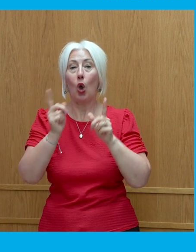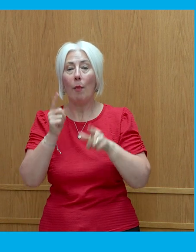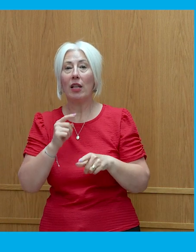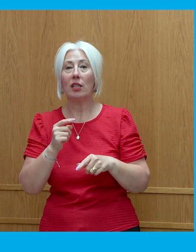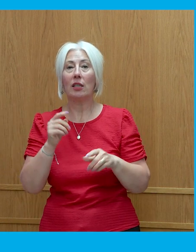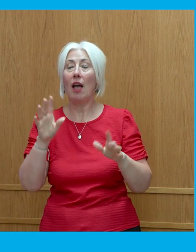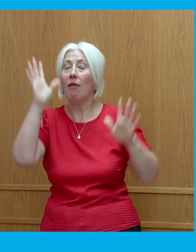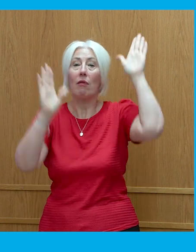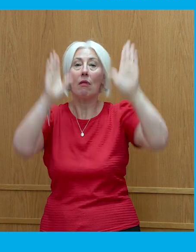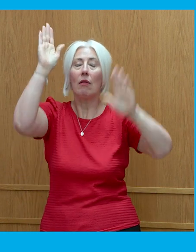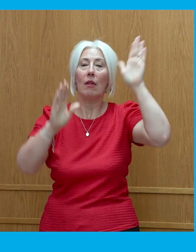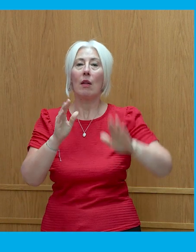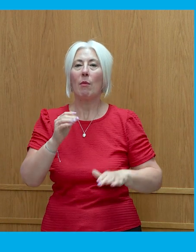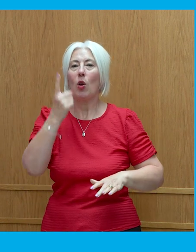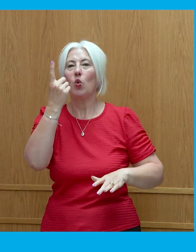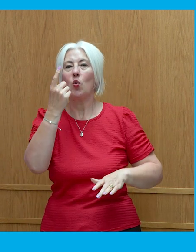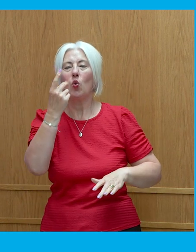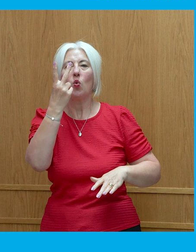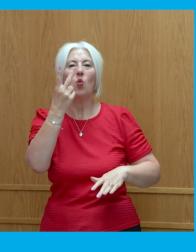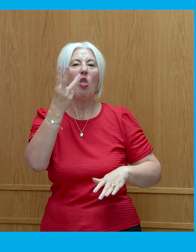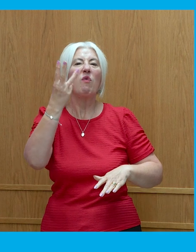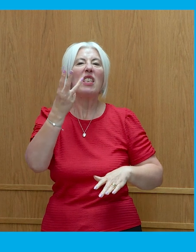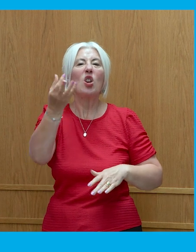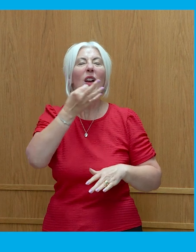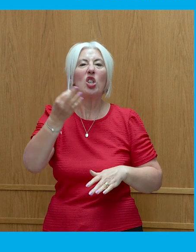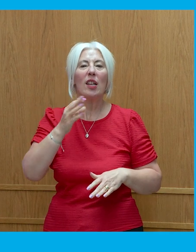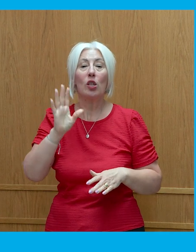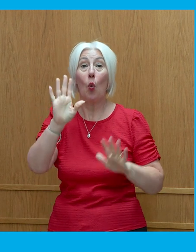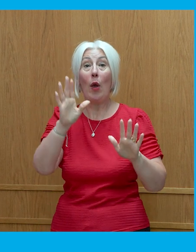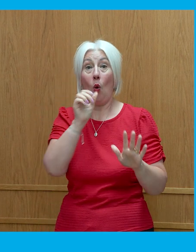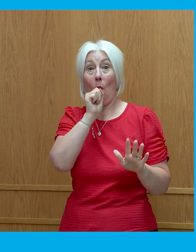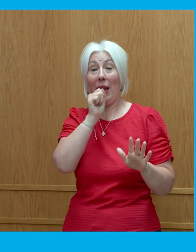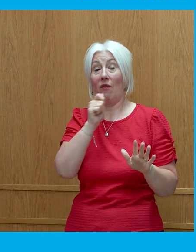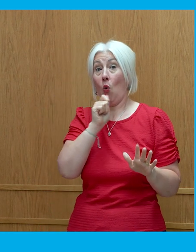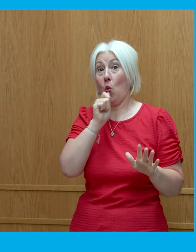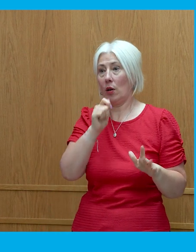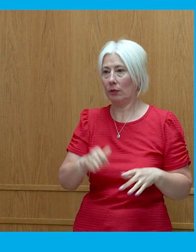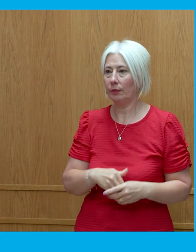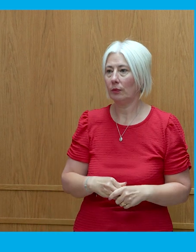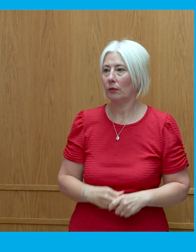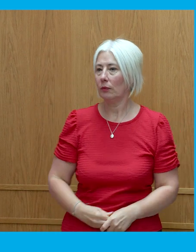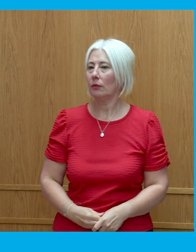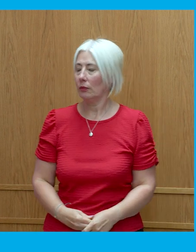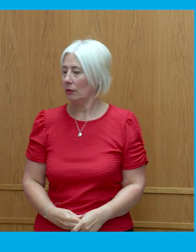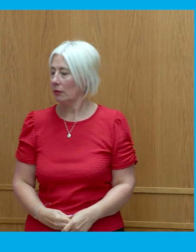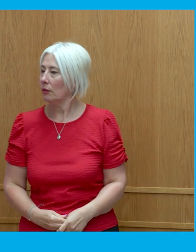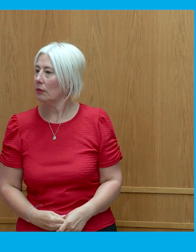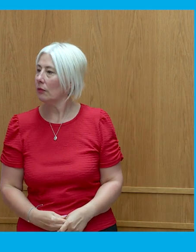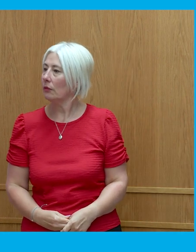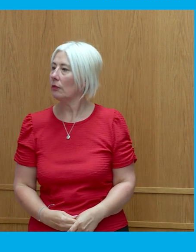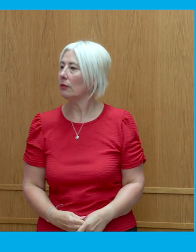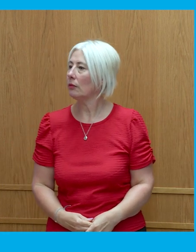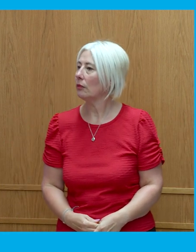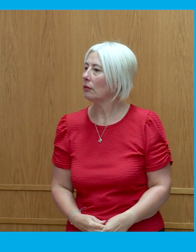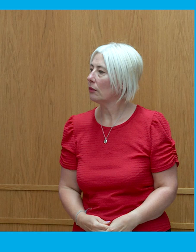hands. We've got microphones coming, so please do wait for a microphone to come to you before you speak.